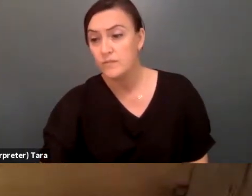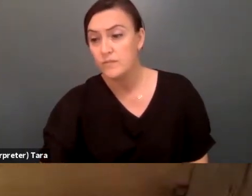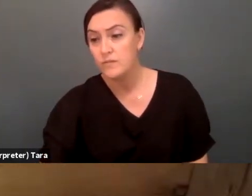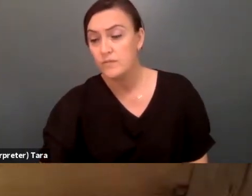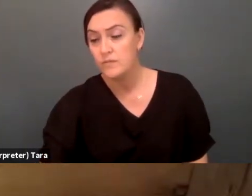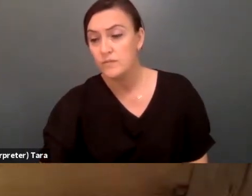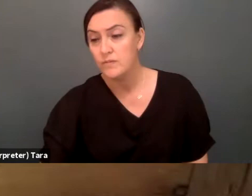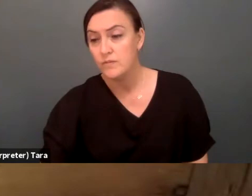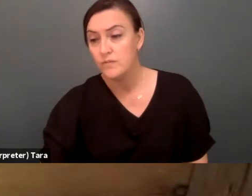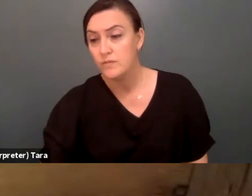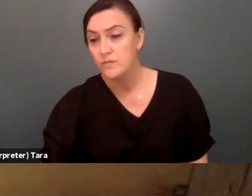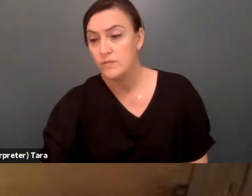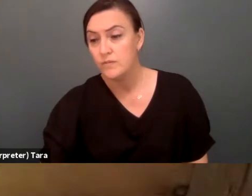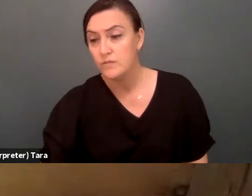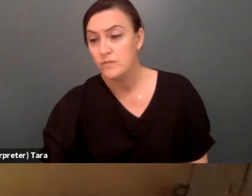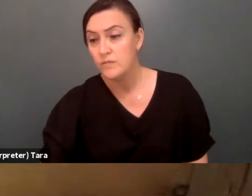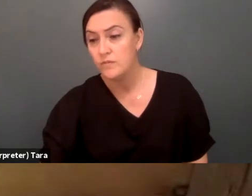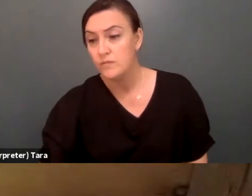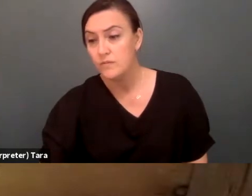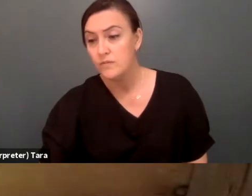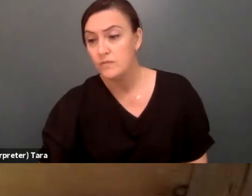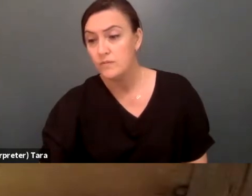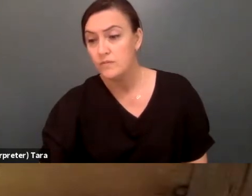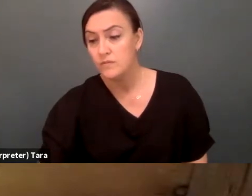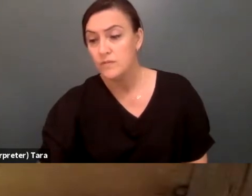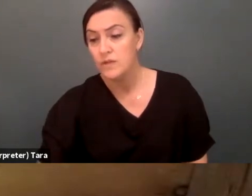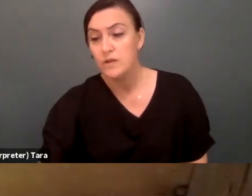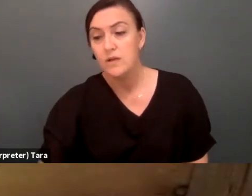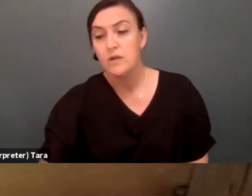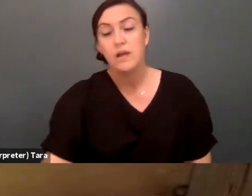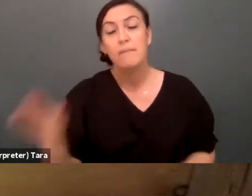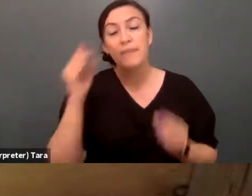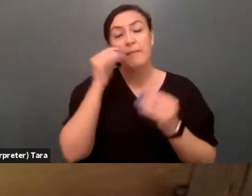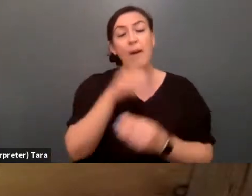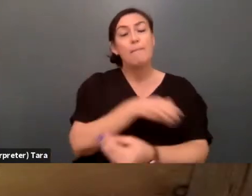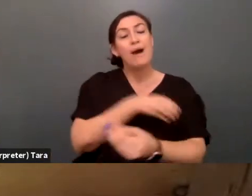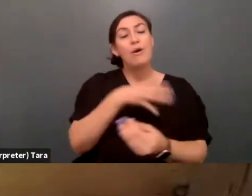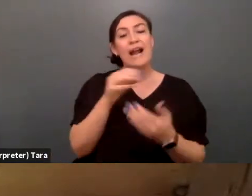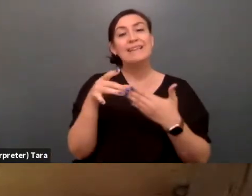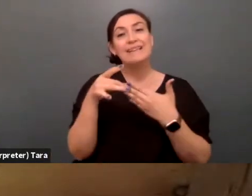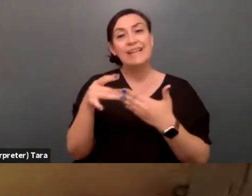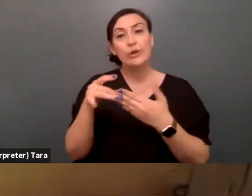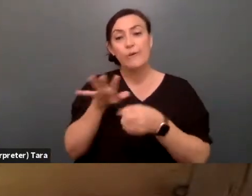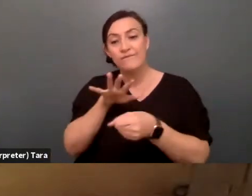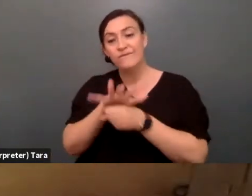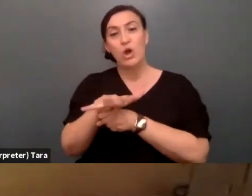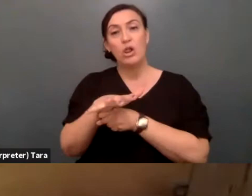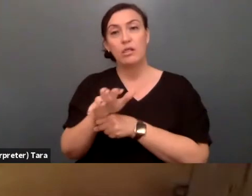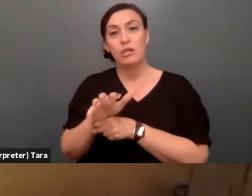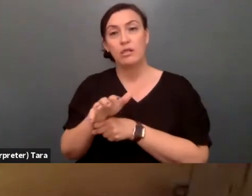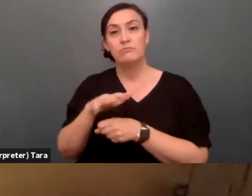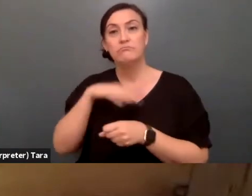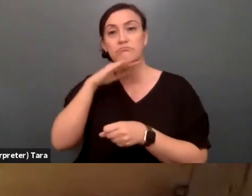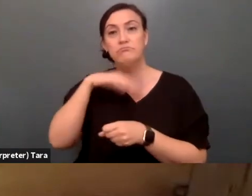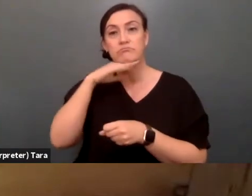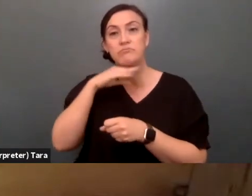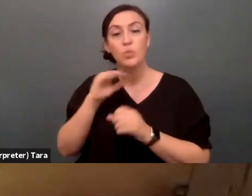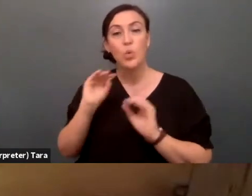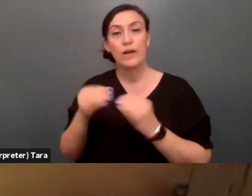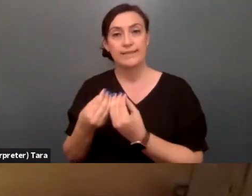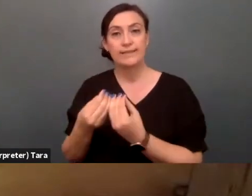organizations. And thinking about organizations are just a collection of people trying to accomplish